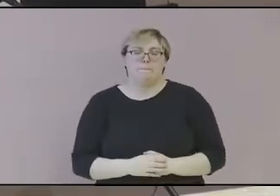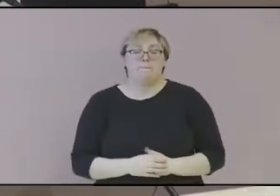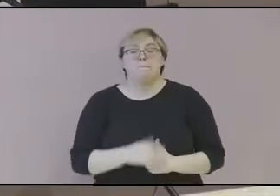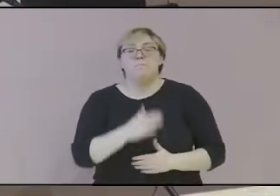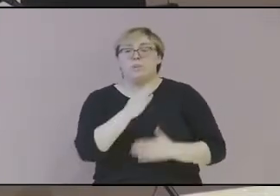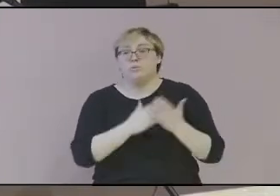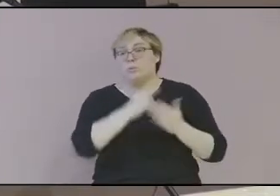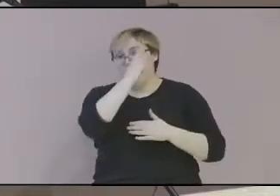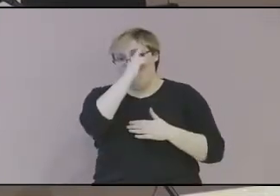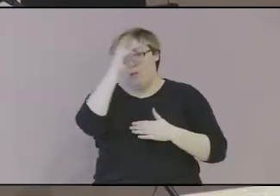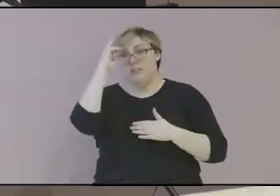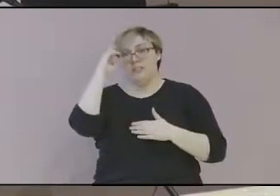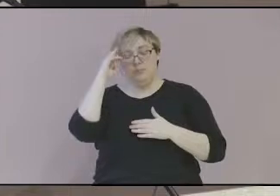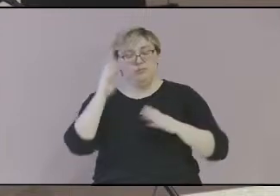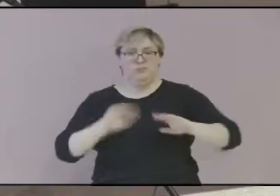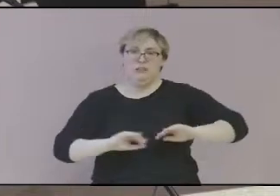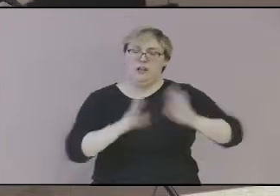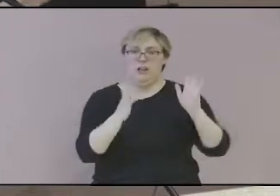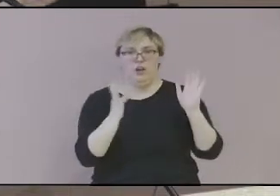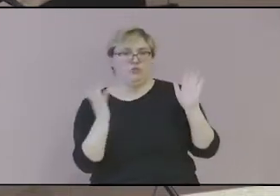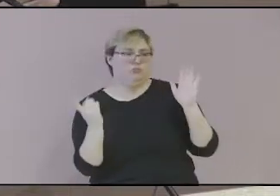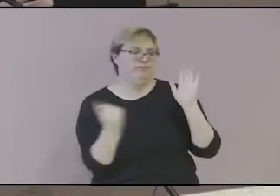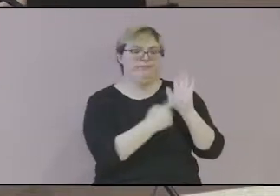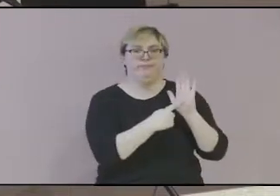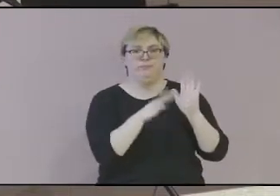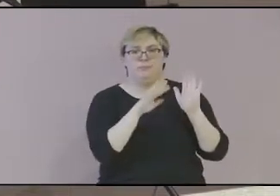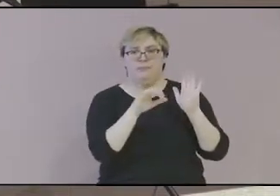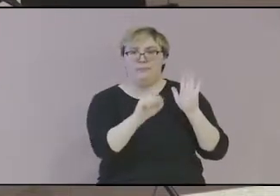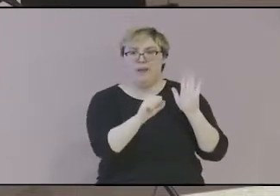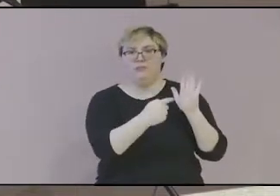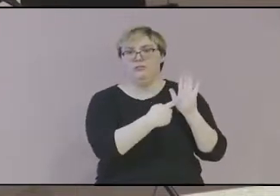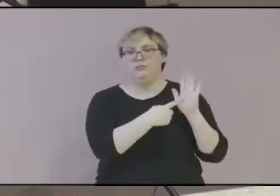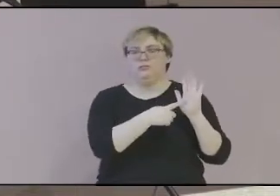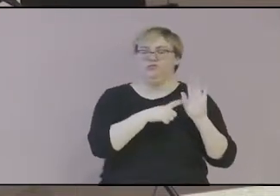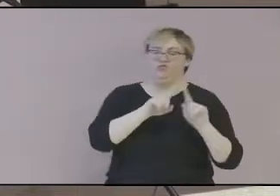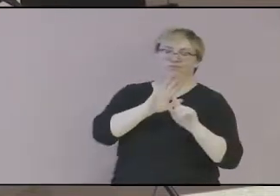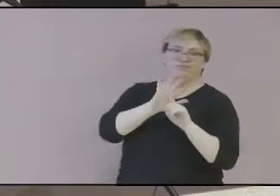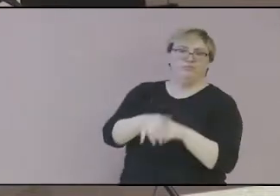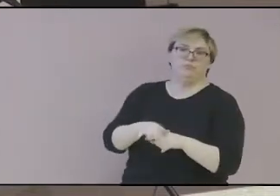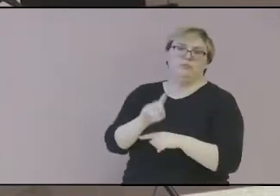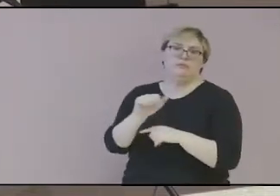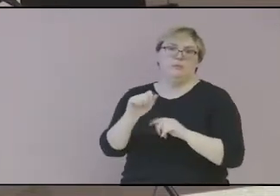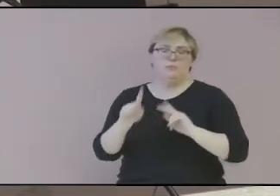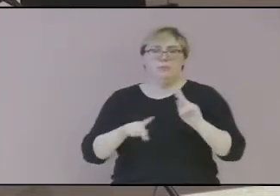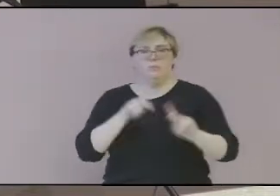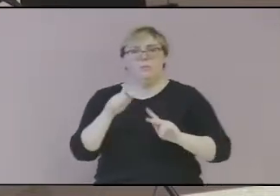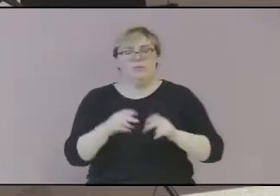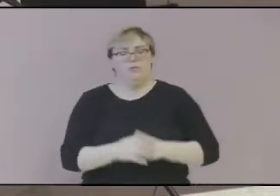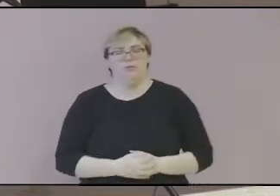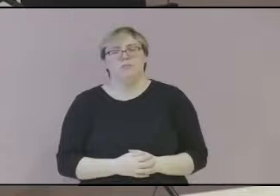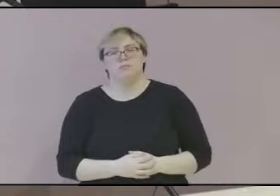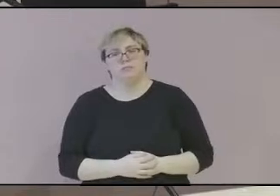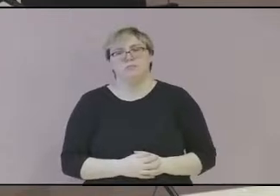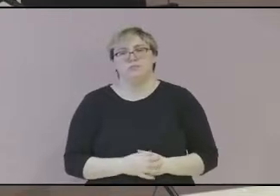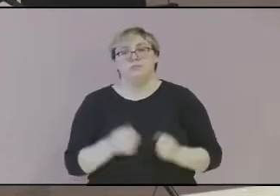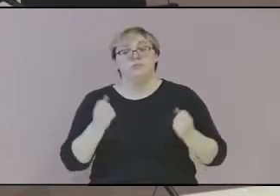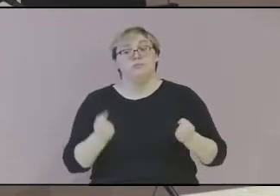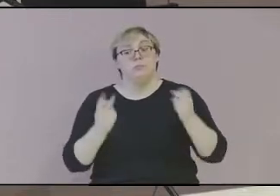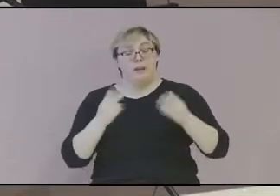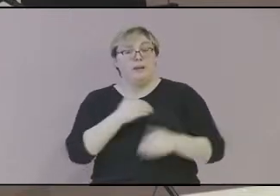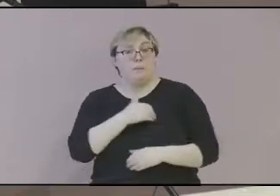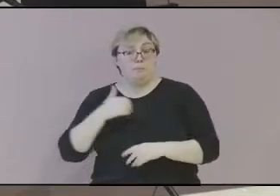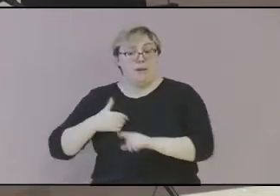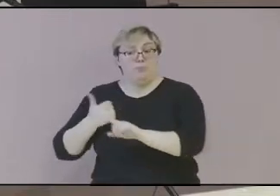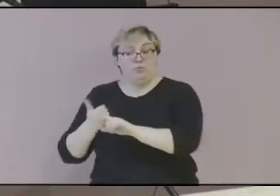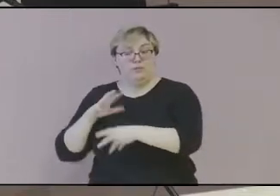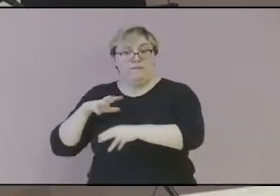those guidelines. It was chaos. It was absolute chaos. And prior and current members of the task force have published about what